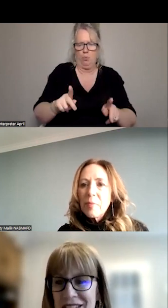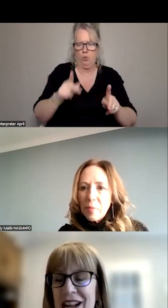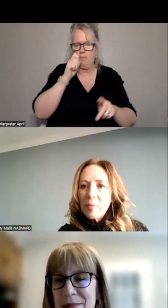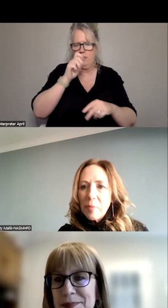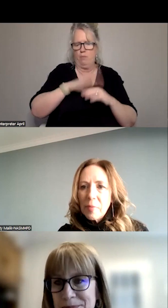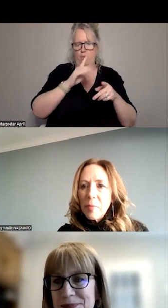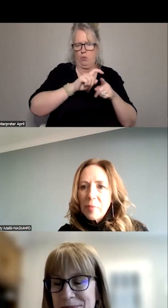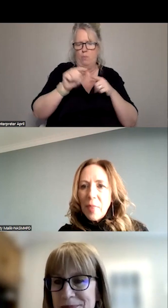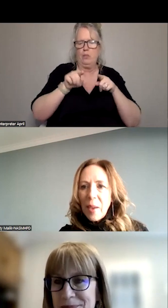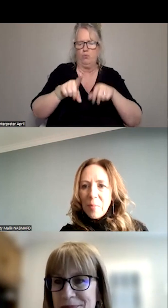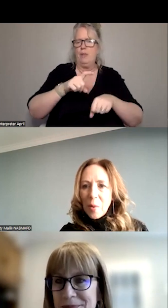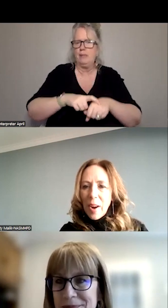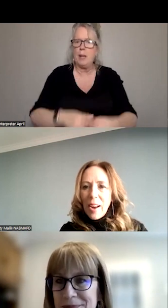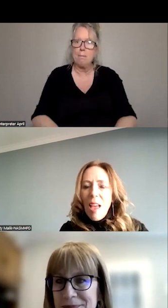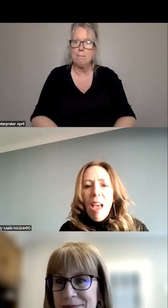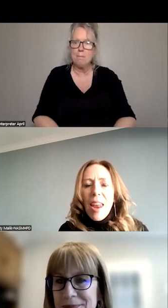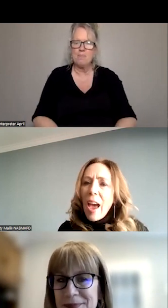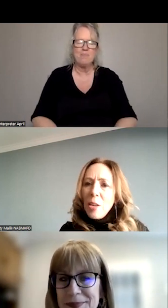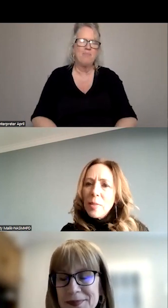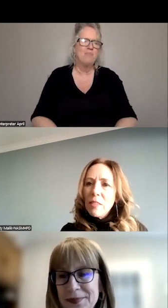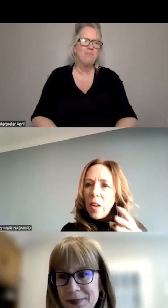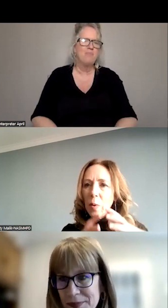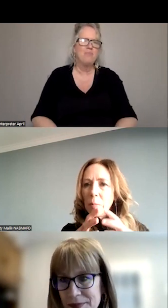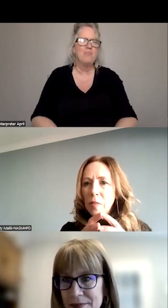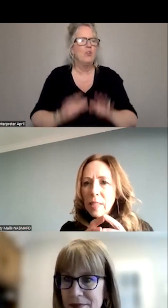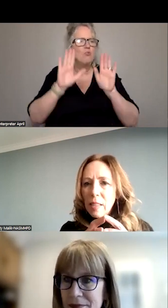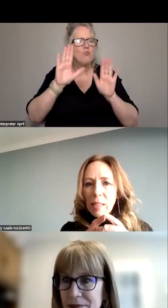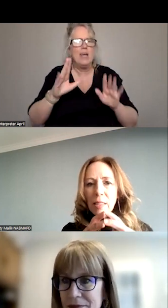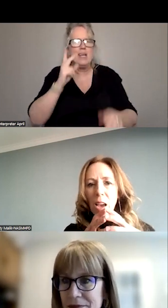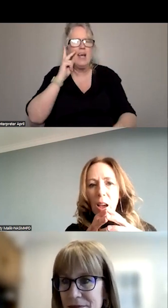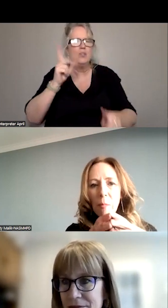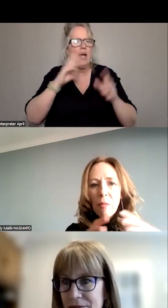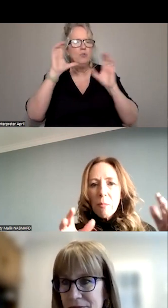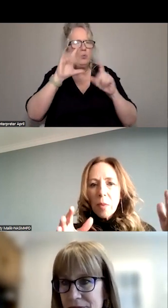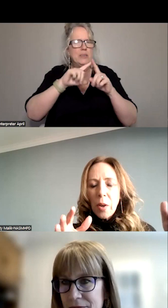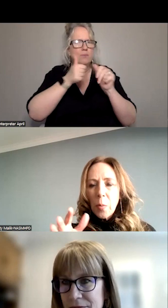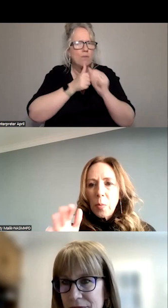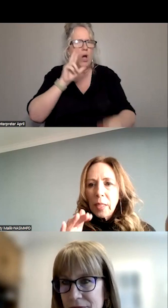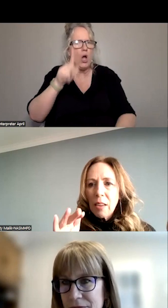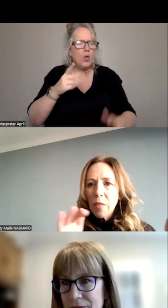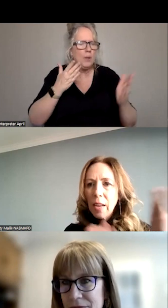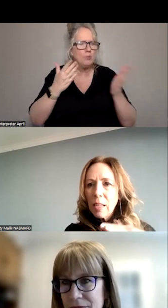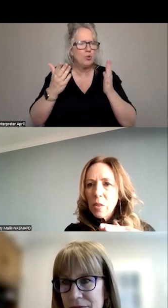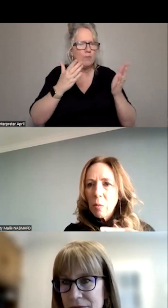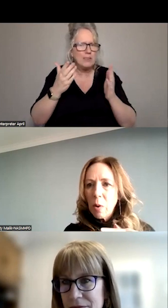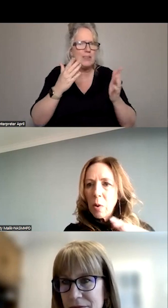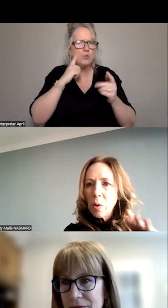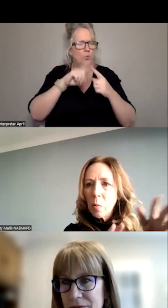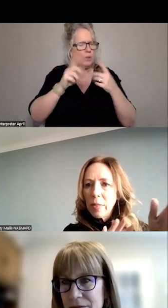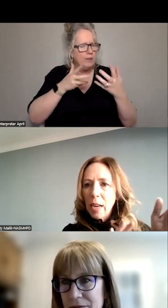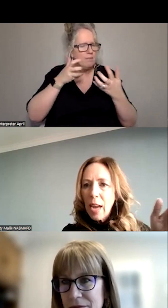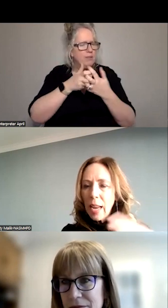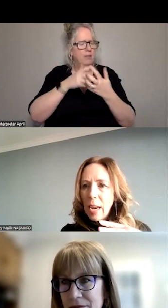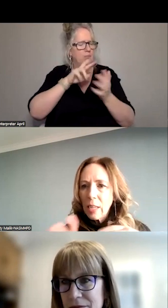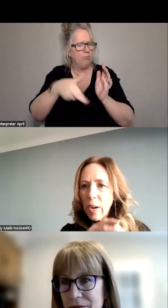call with at the time. Yeah, great. And how do you see follow-up services, you know, really fitting into the